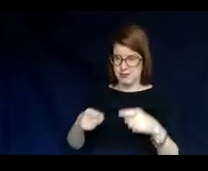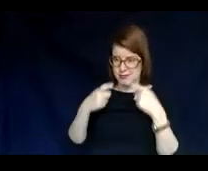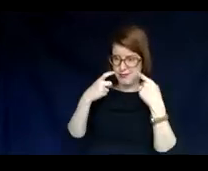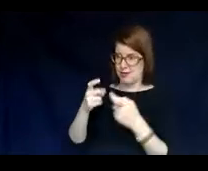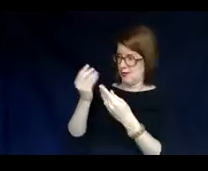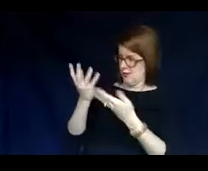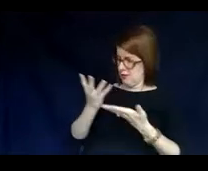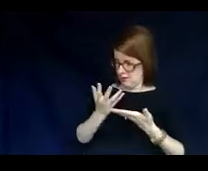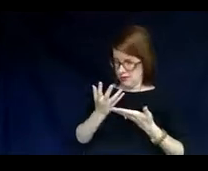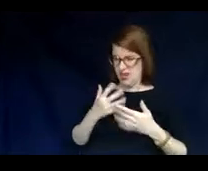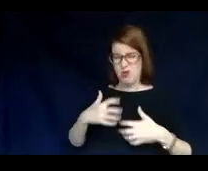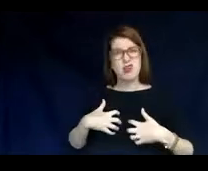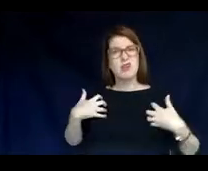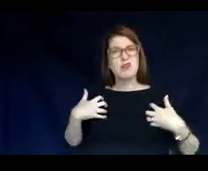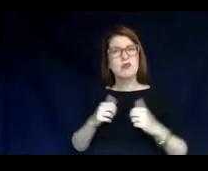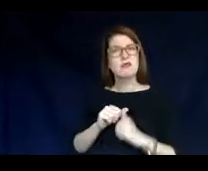Mostly angry at myself